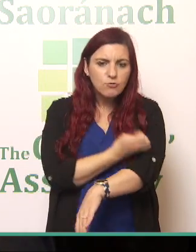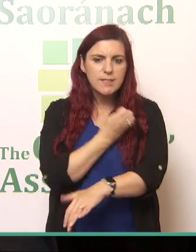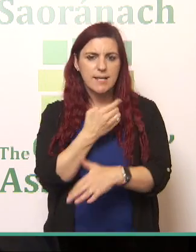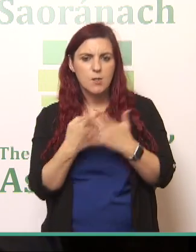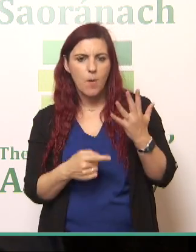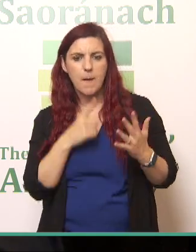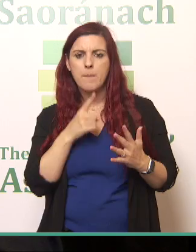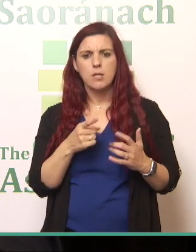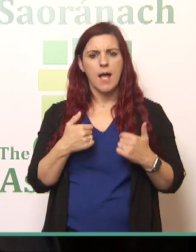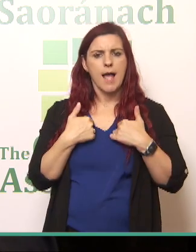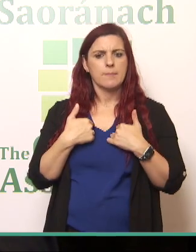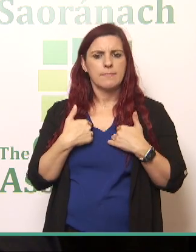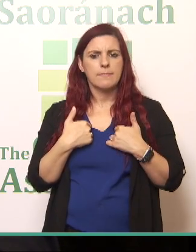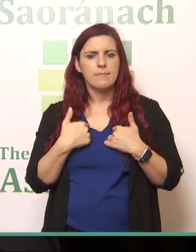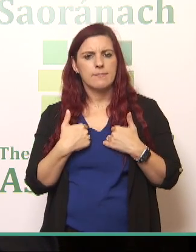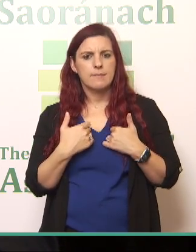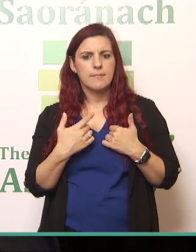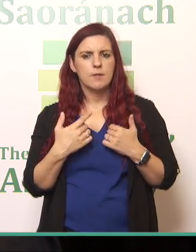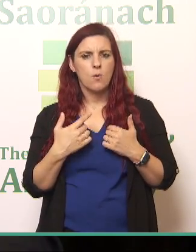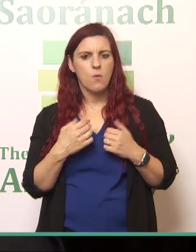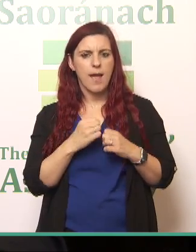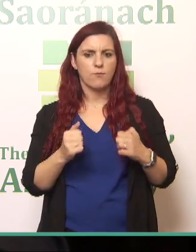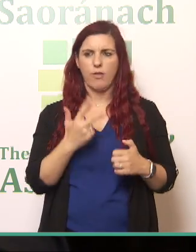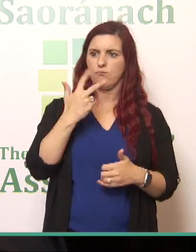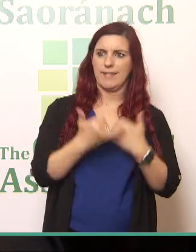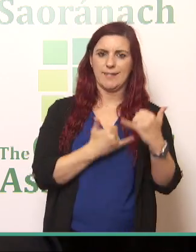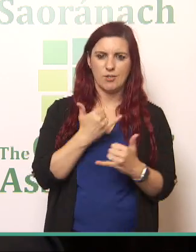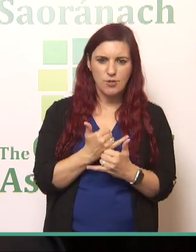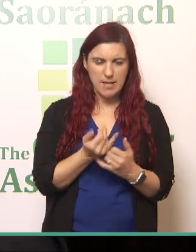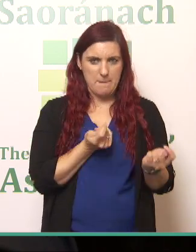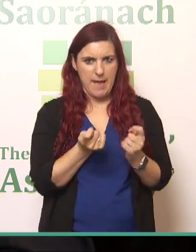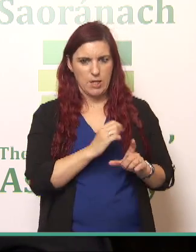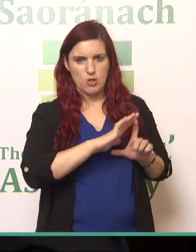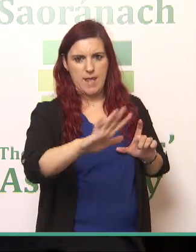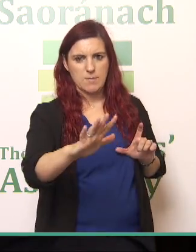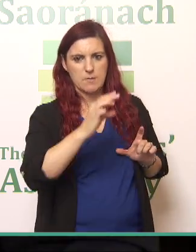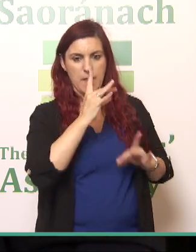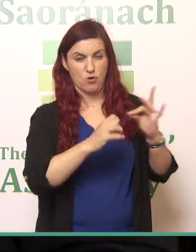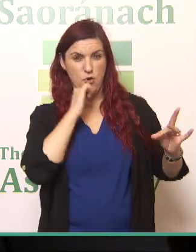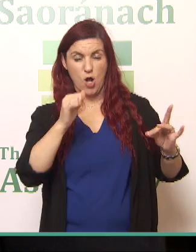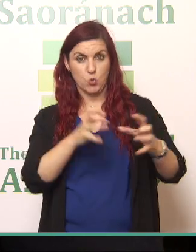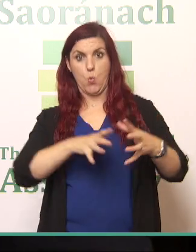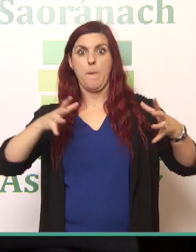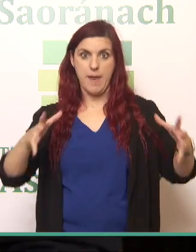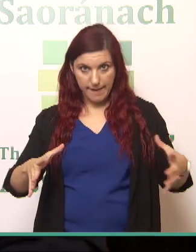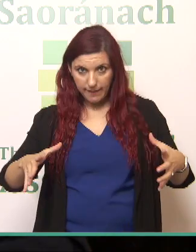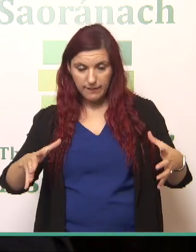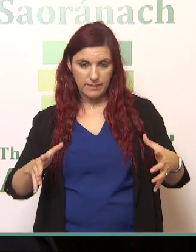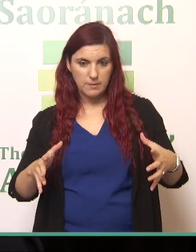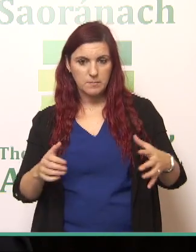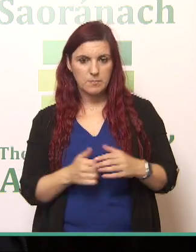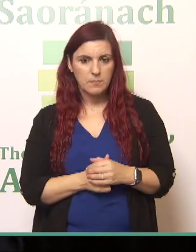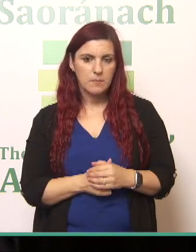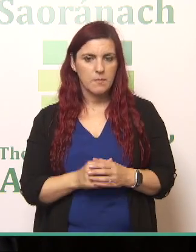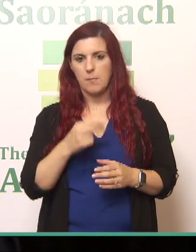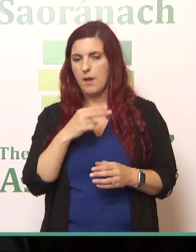would maintain them on a triannual basis if I could, the sides of them, just to keep fence proof, but